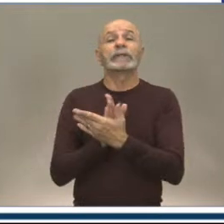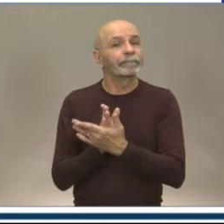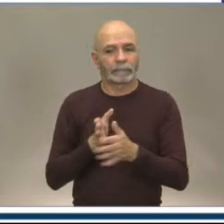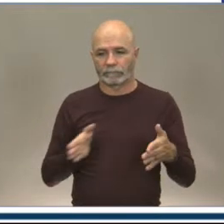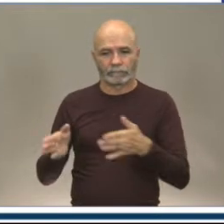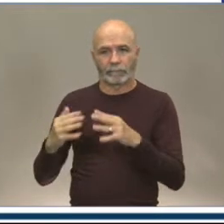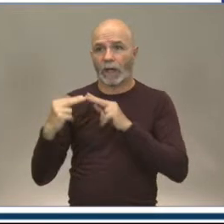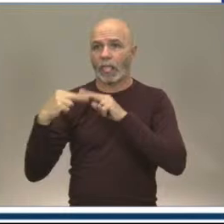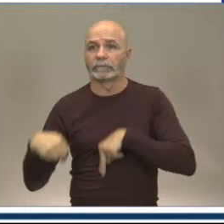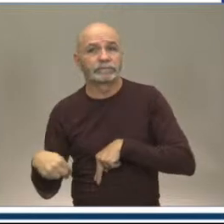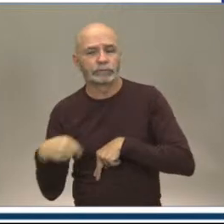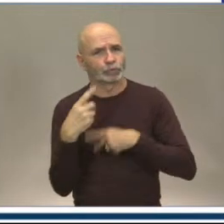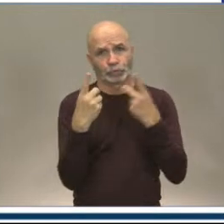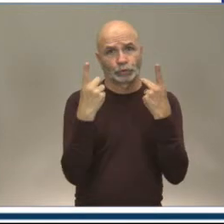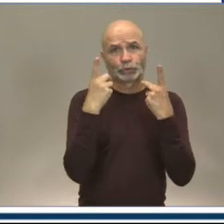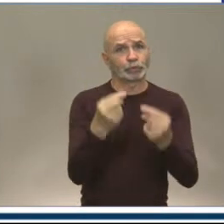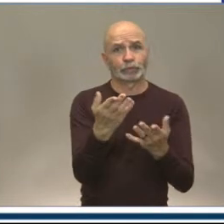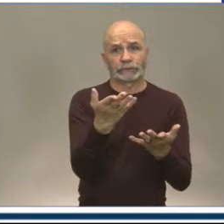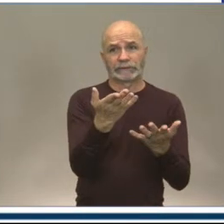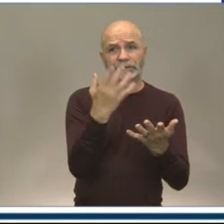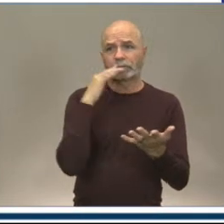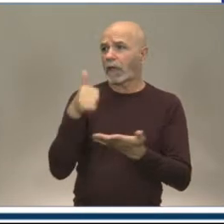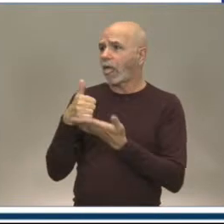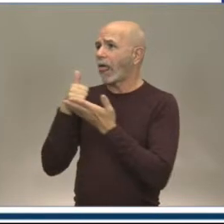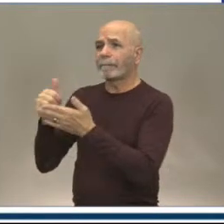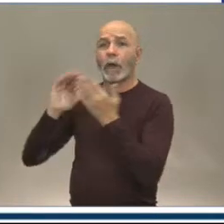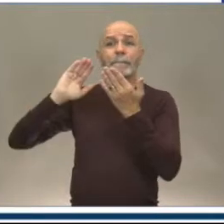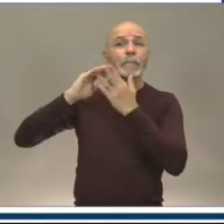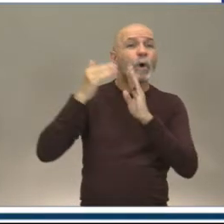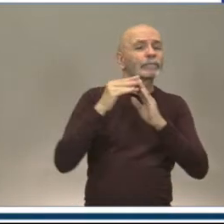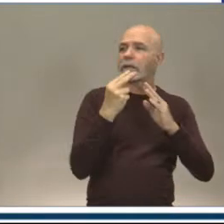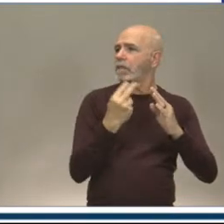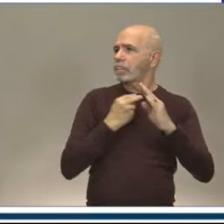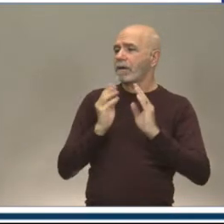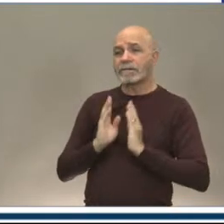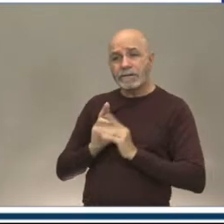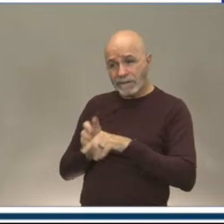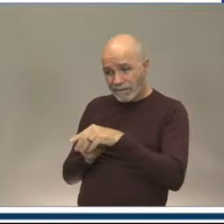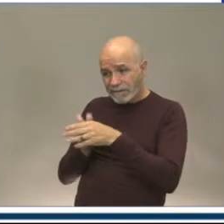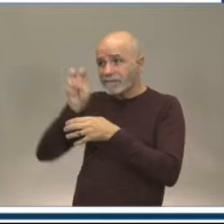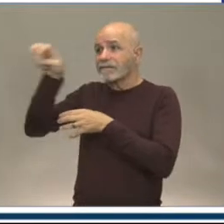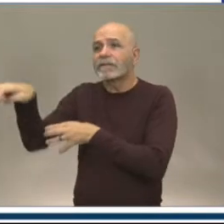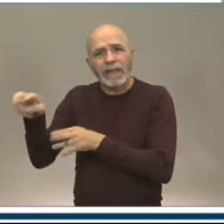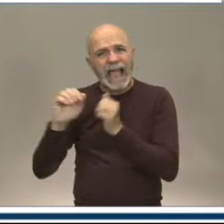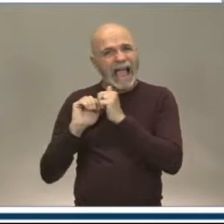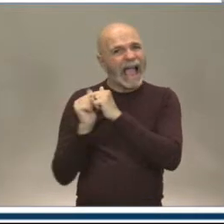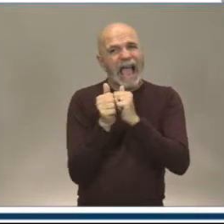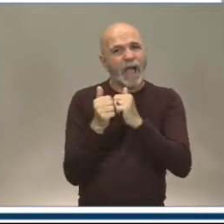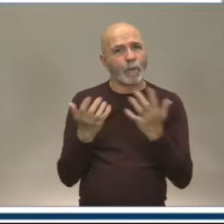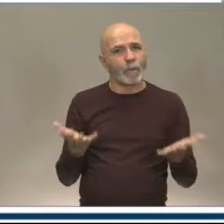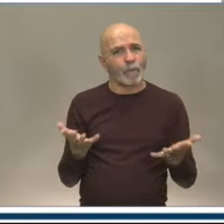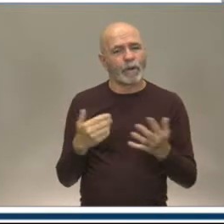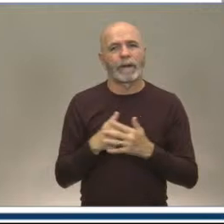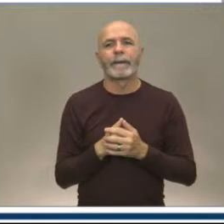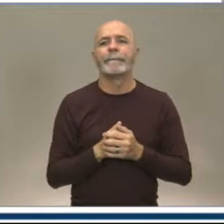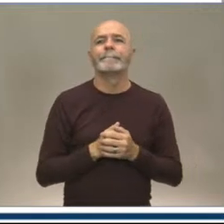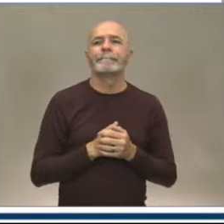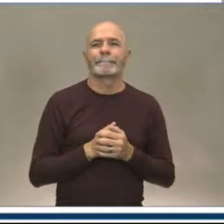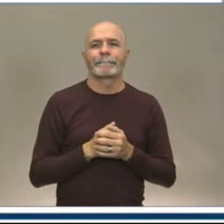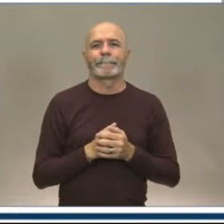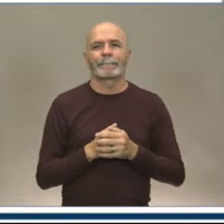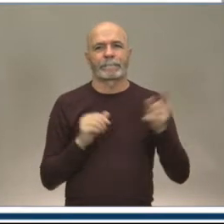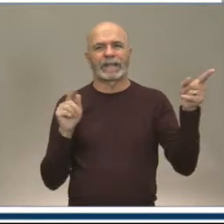What's the province doing to connect these communities? What's the timeline on that? Yeah, I think the last information I have, whether there's somewhere in the range